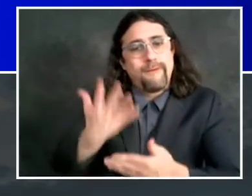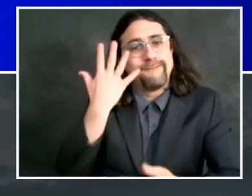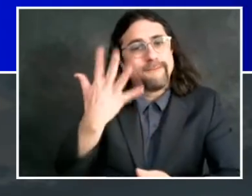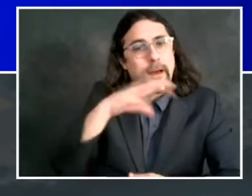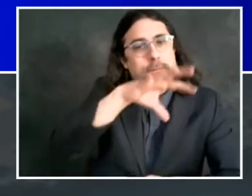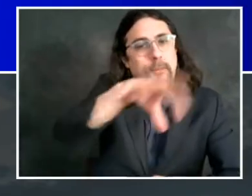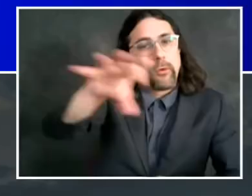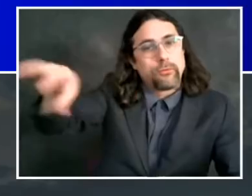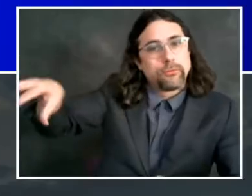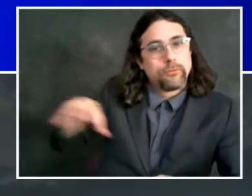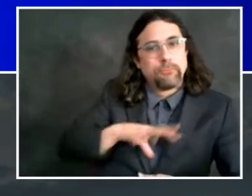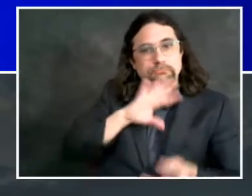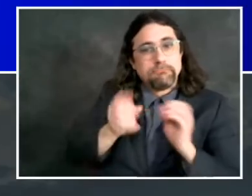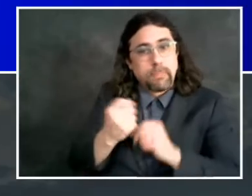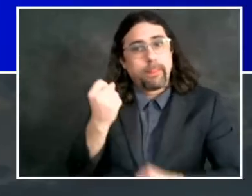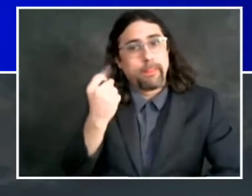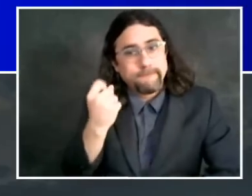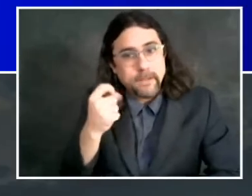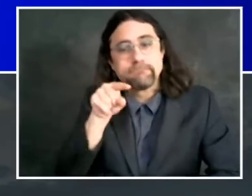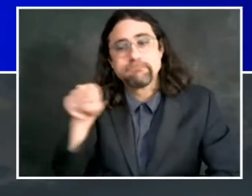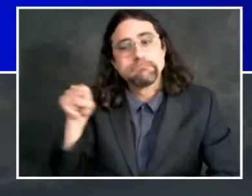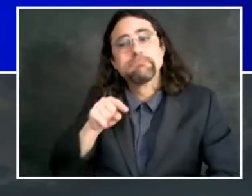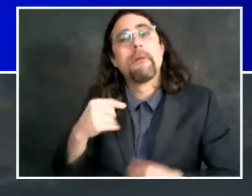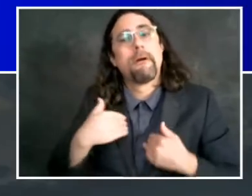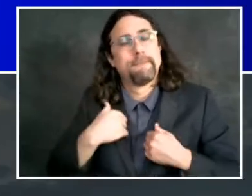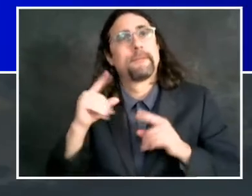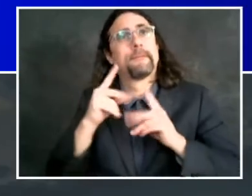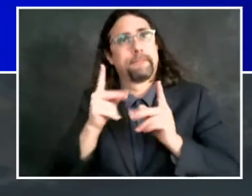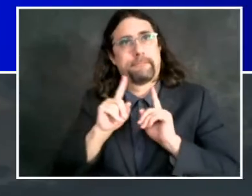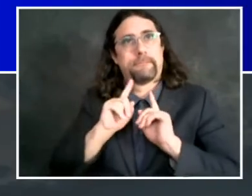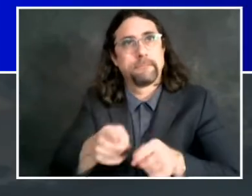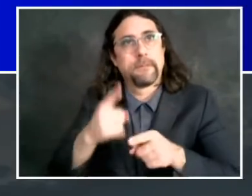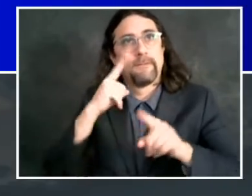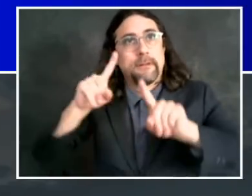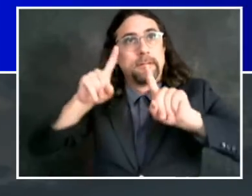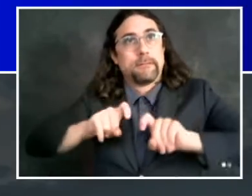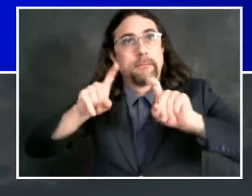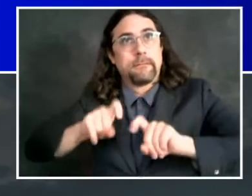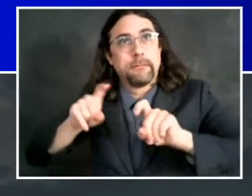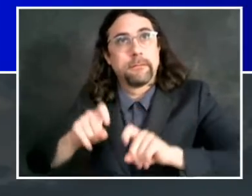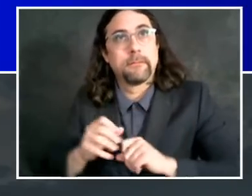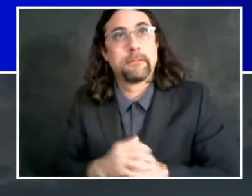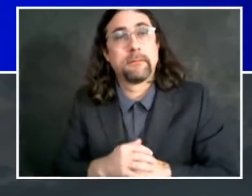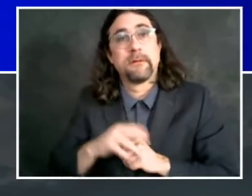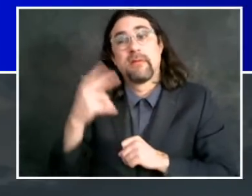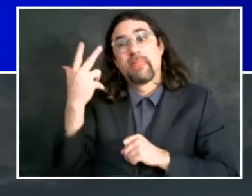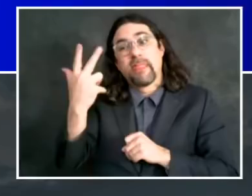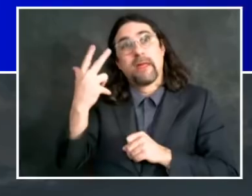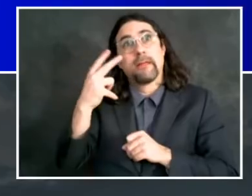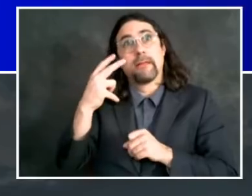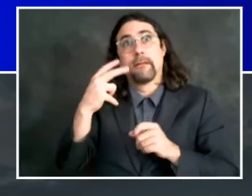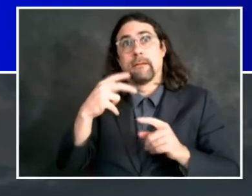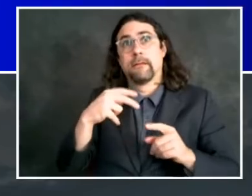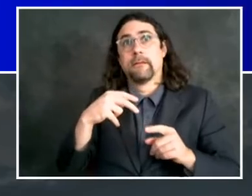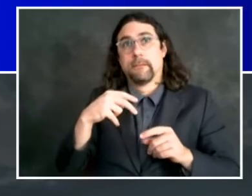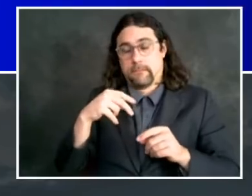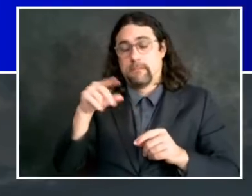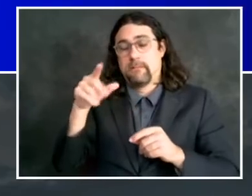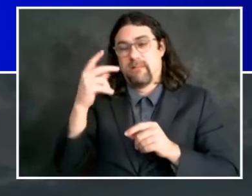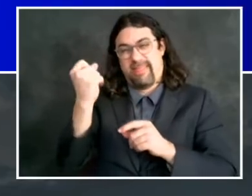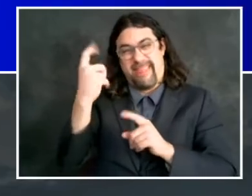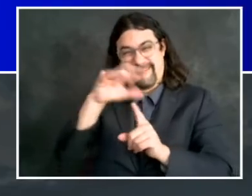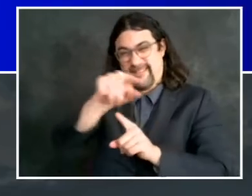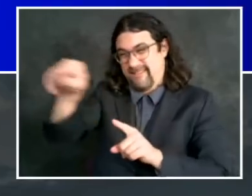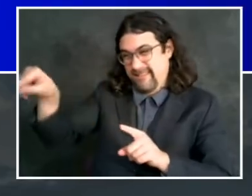And those 3 sites are now open at the Jonathan Williams houses in Williamsburg, at the Woodside houses, Woodside, Queens,